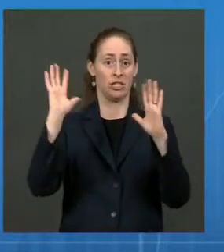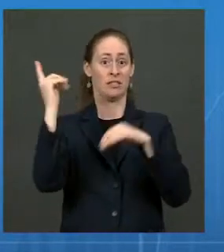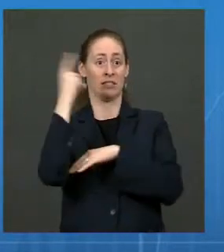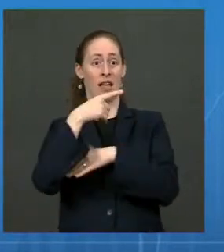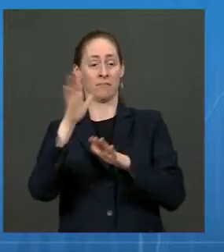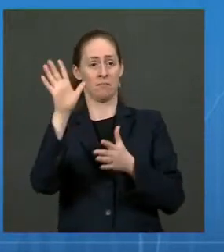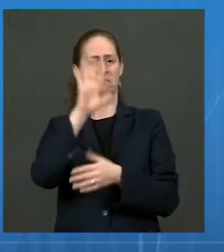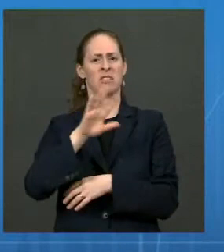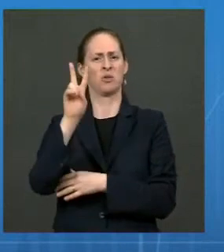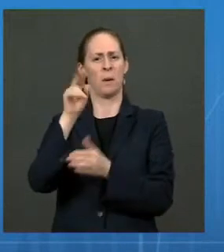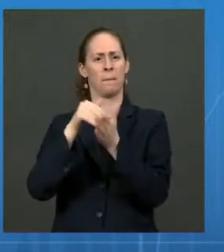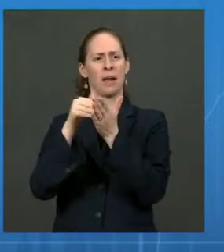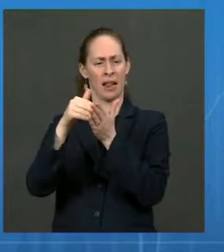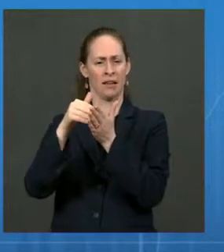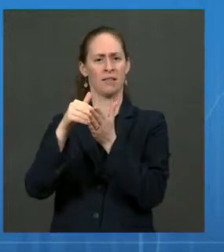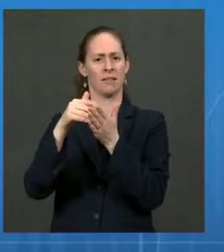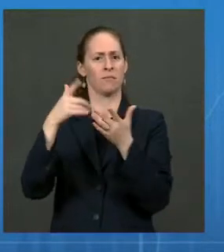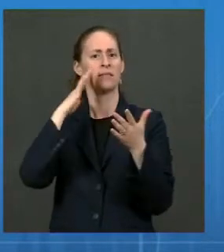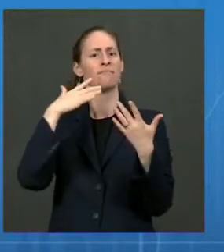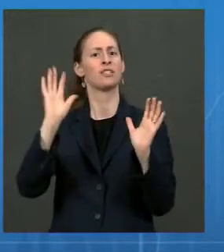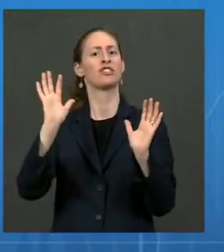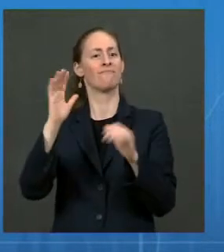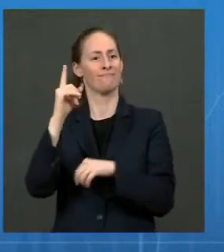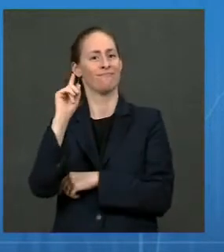11 will have gotten their first shot.